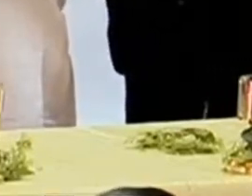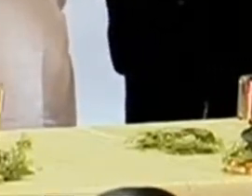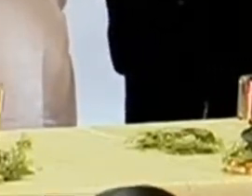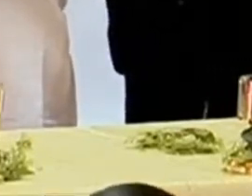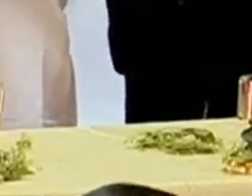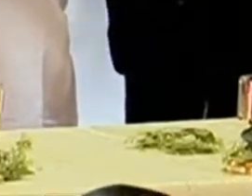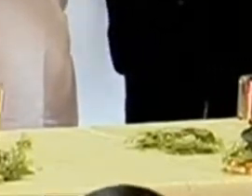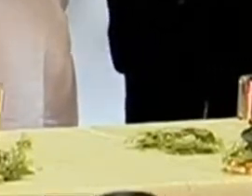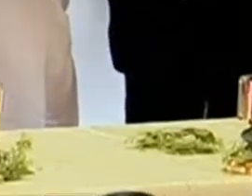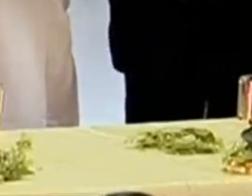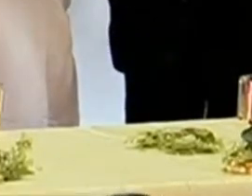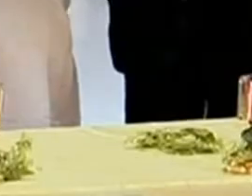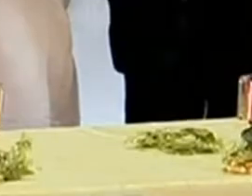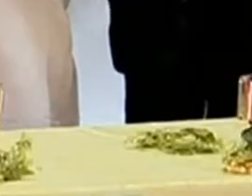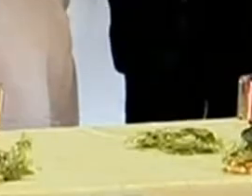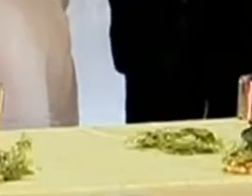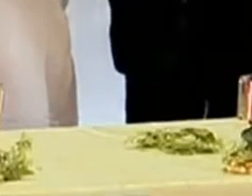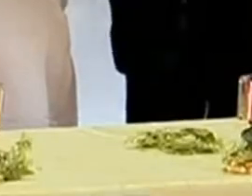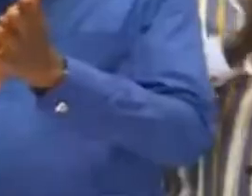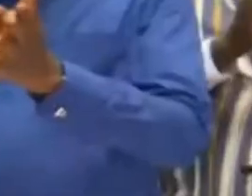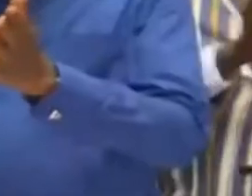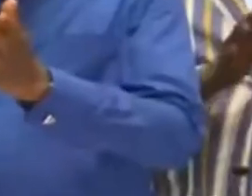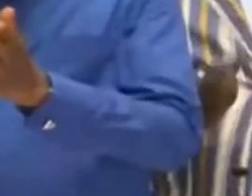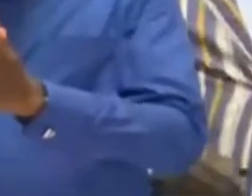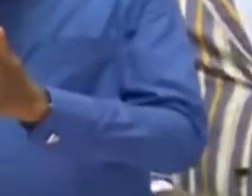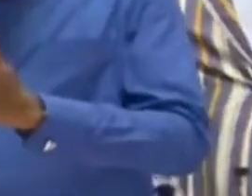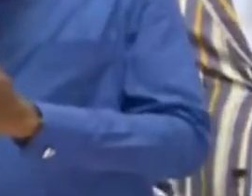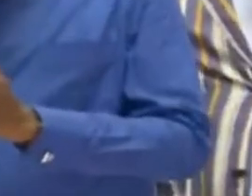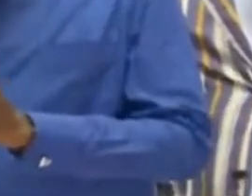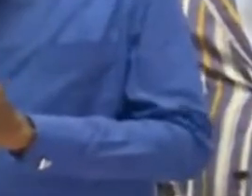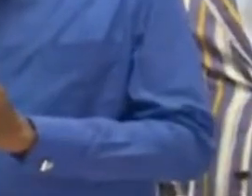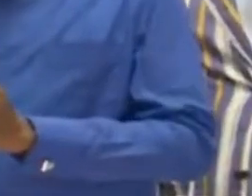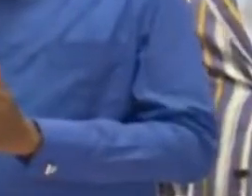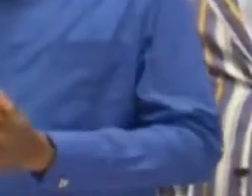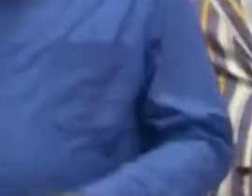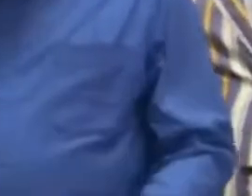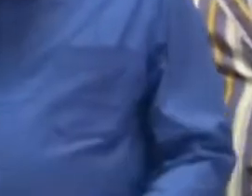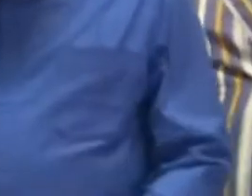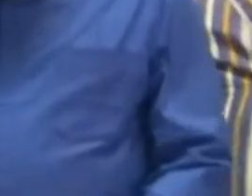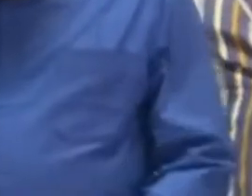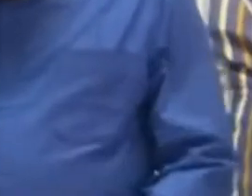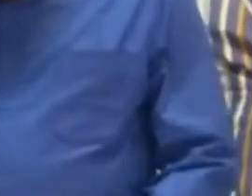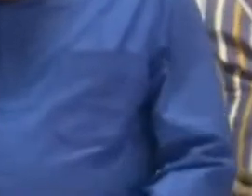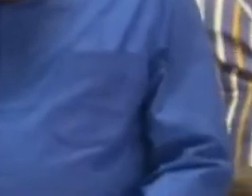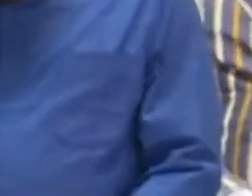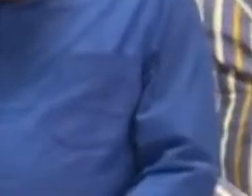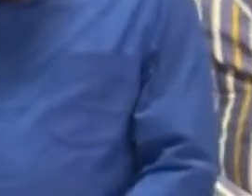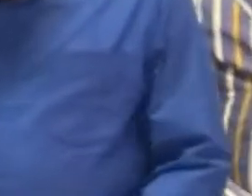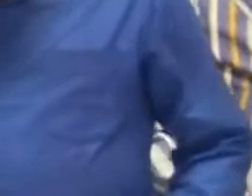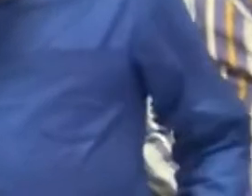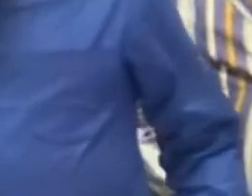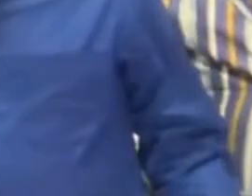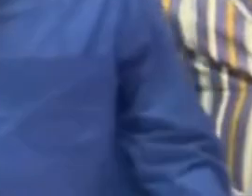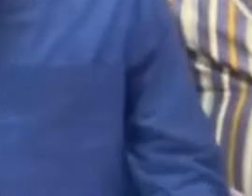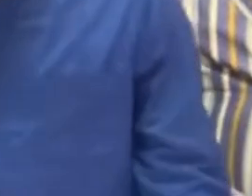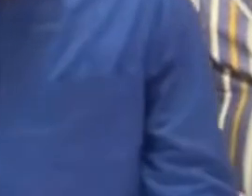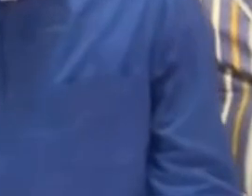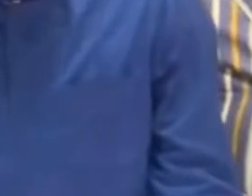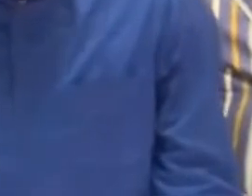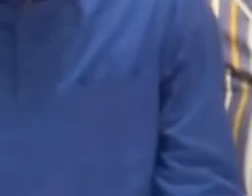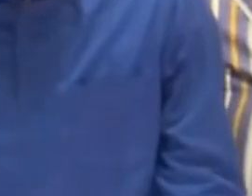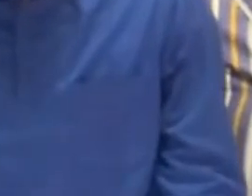Better appreciation to the word of God. We have been blessed. Thank you so much, Bishop Emeritus Bon Fasadoyo, for such a powerful